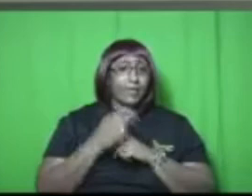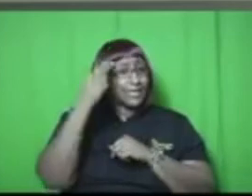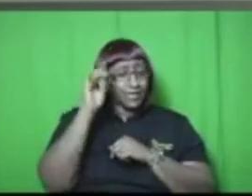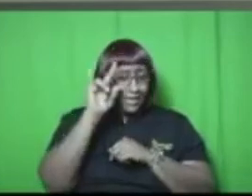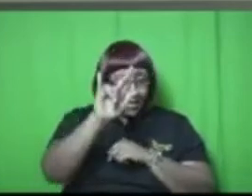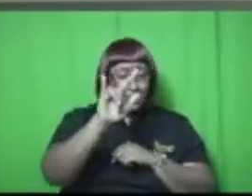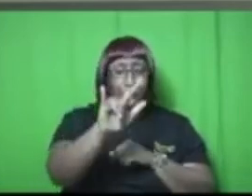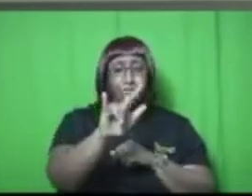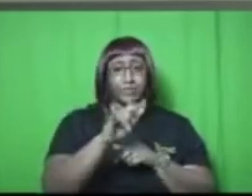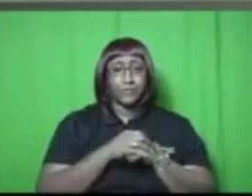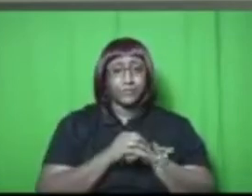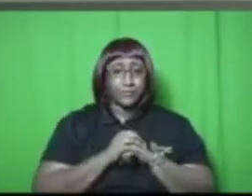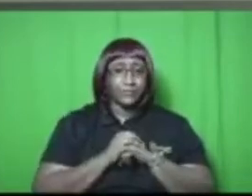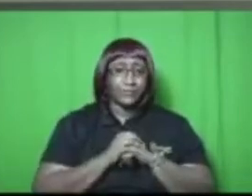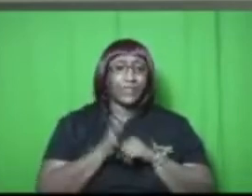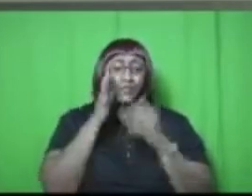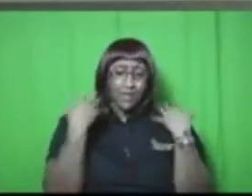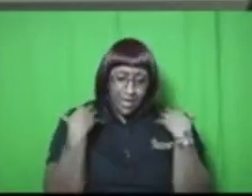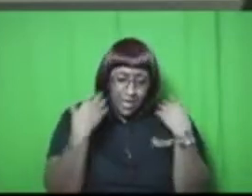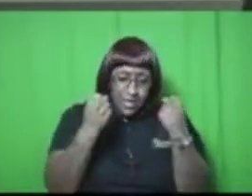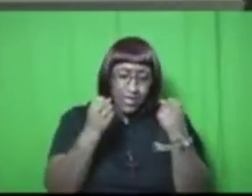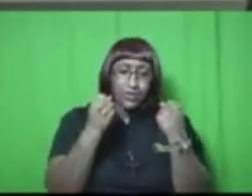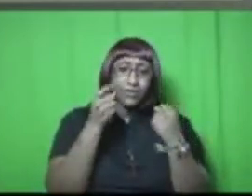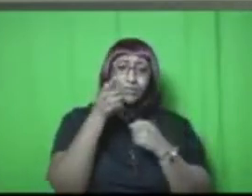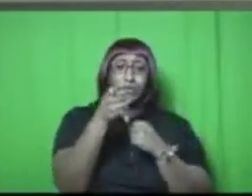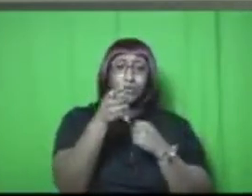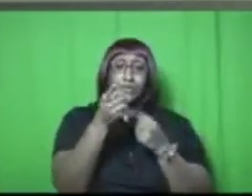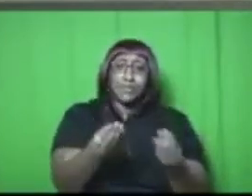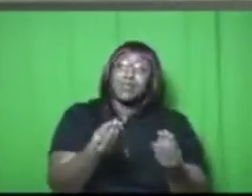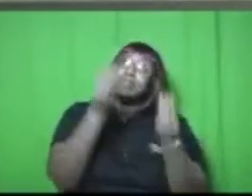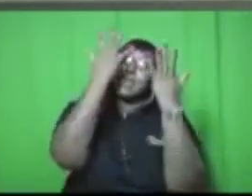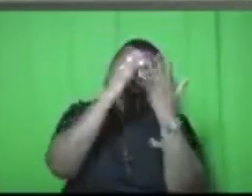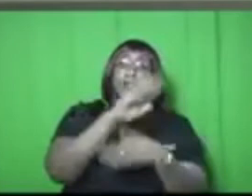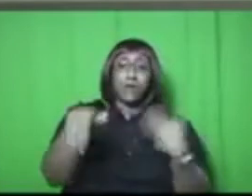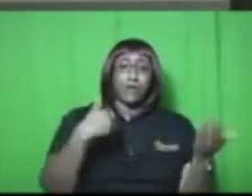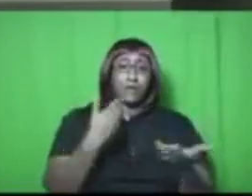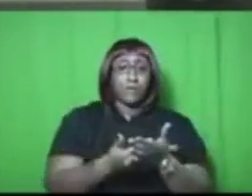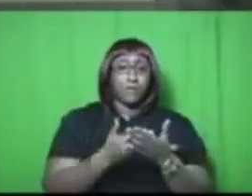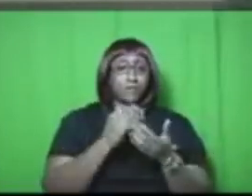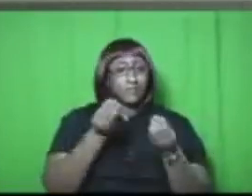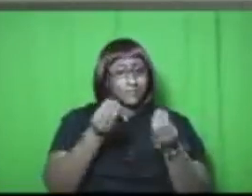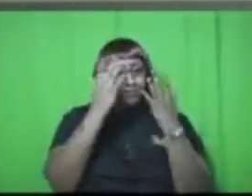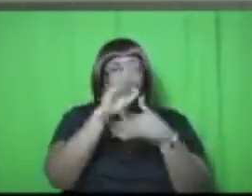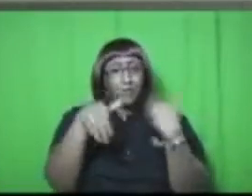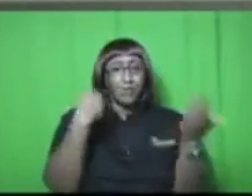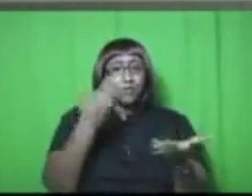cares. And he's going to heal you. Cast off. One more time. Cast off.